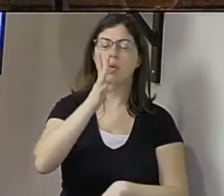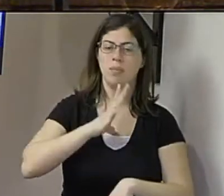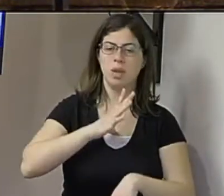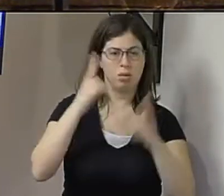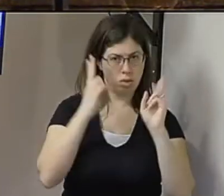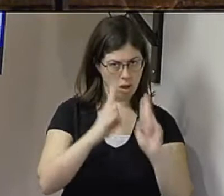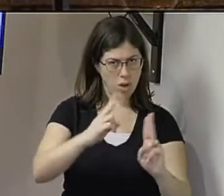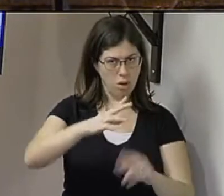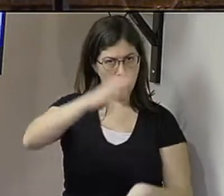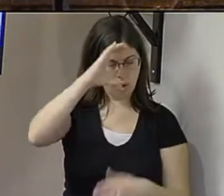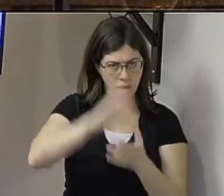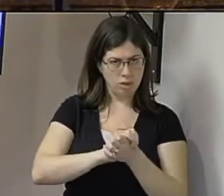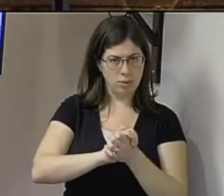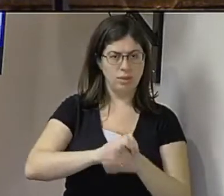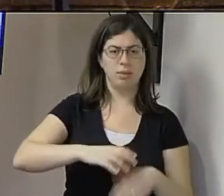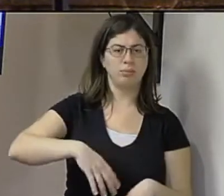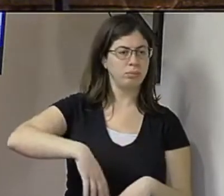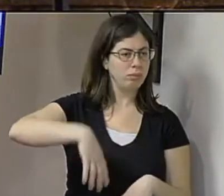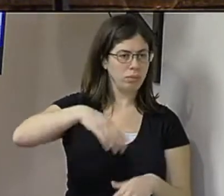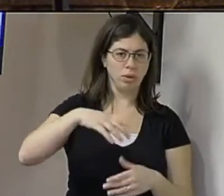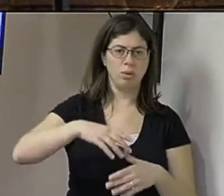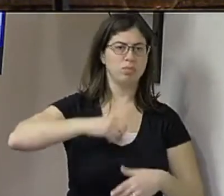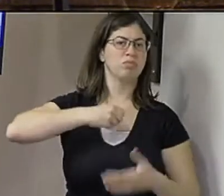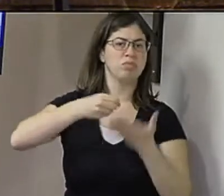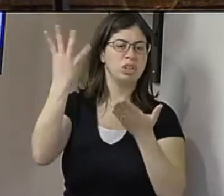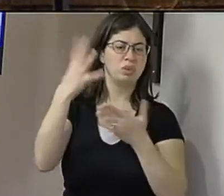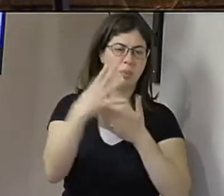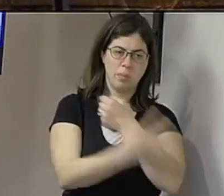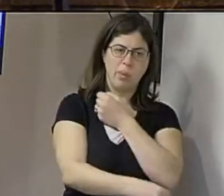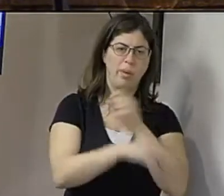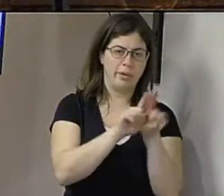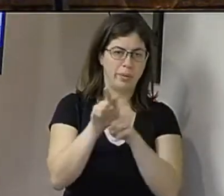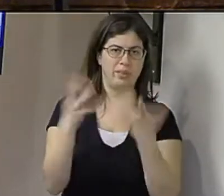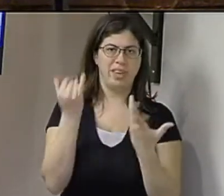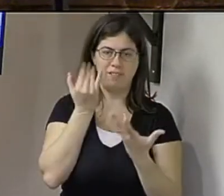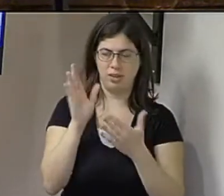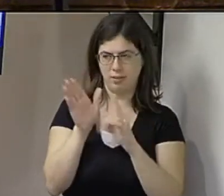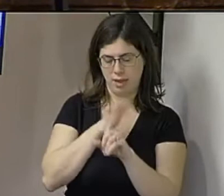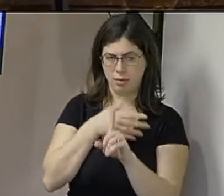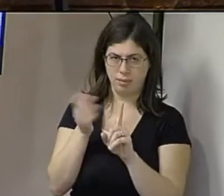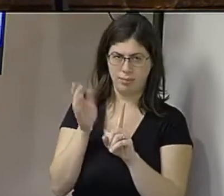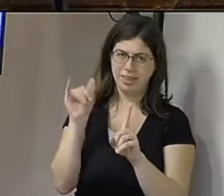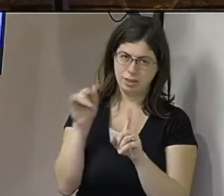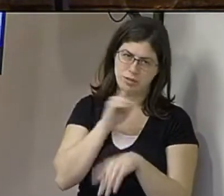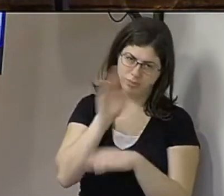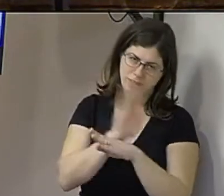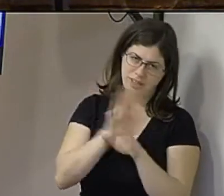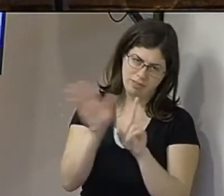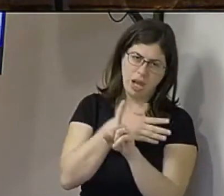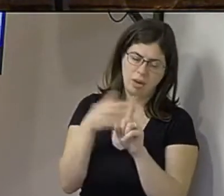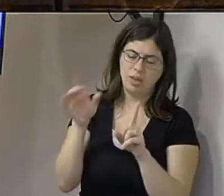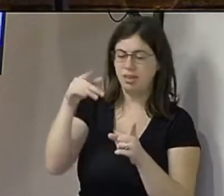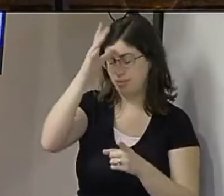their husbands, high and low alike. All right, so if this sounds like flattery, it's flattery. This guy is really going over